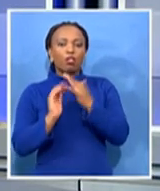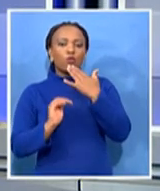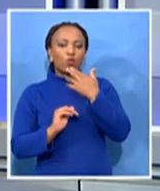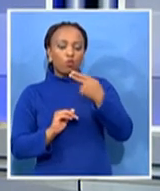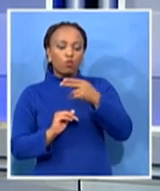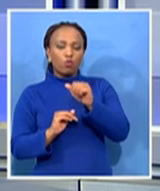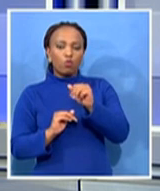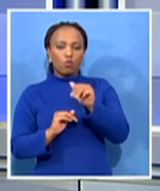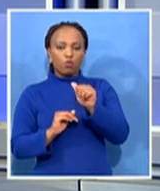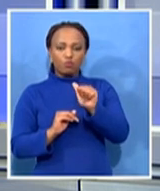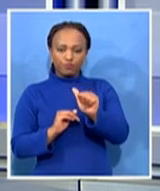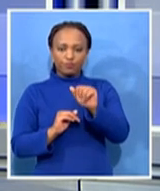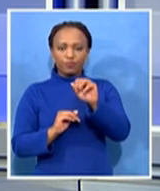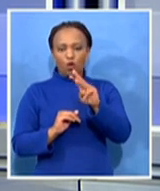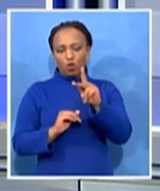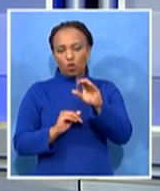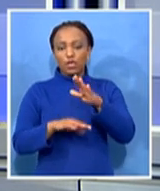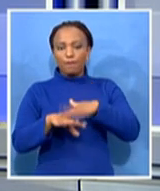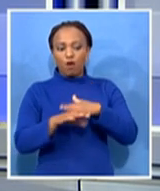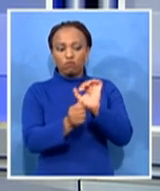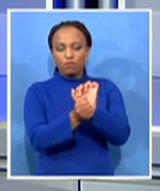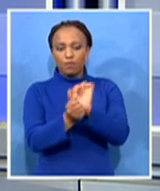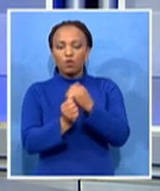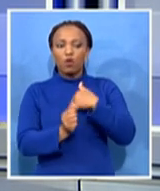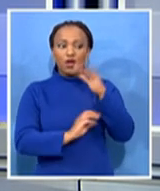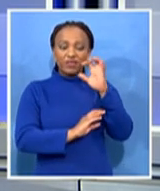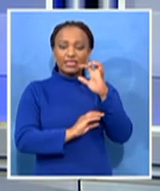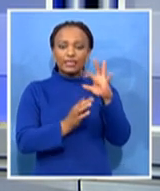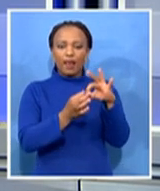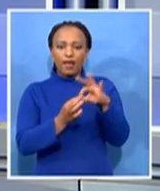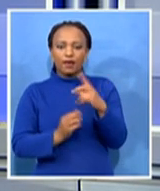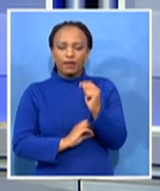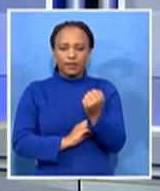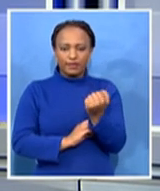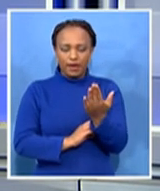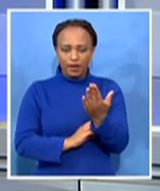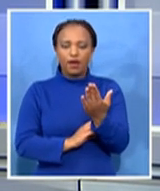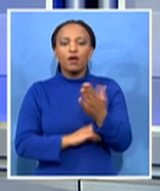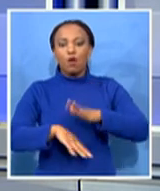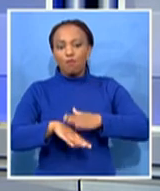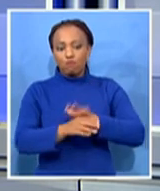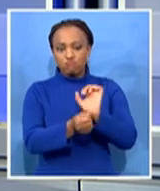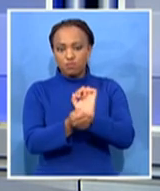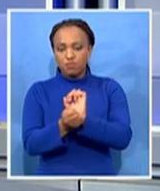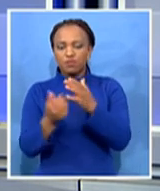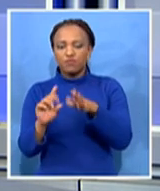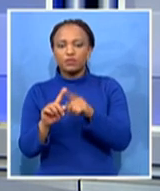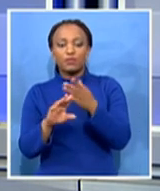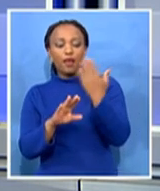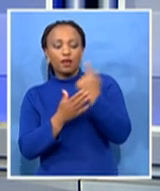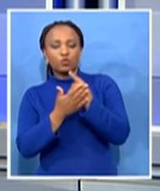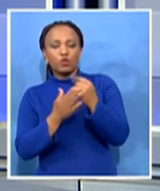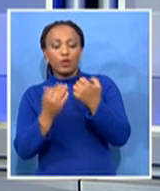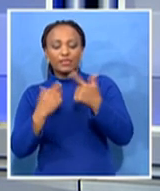Free State asbestos tender. Mr. Tender is what has been called. Mr. Sodi follows last week's arrest of 7 people linked to the more than 250 million rand